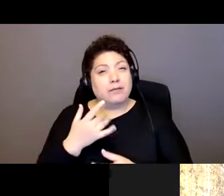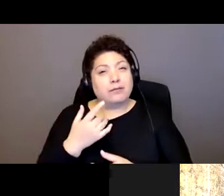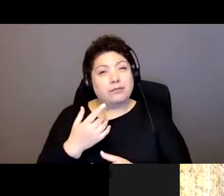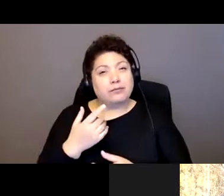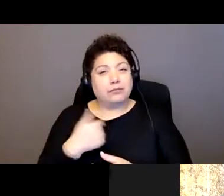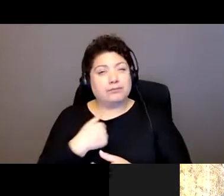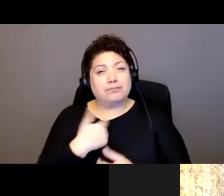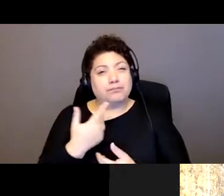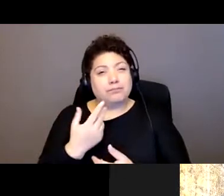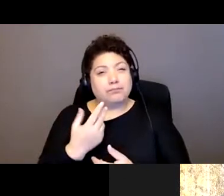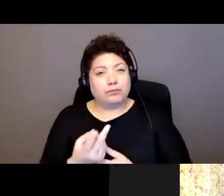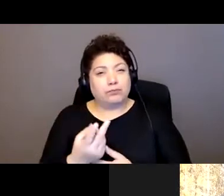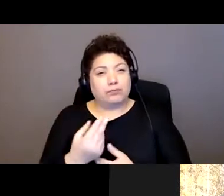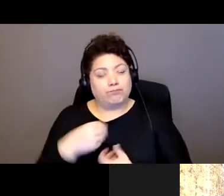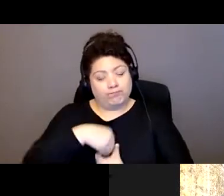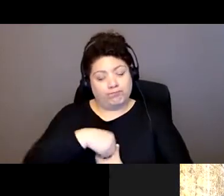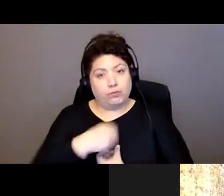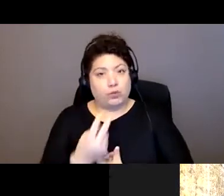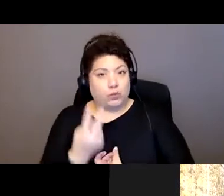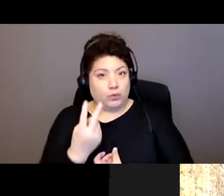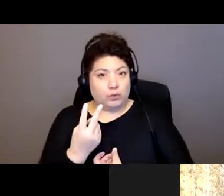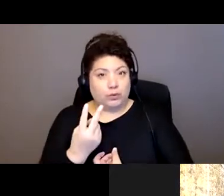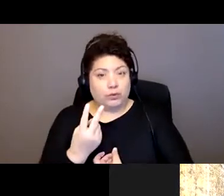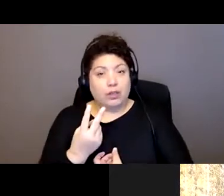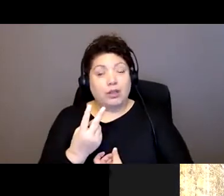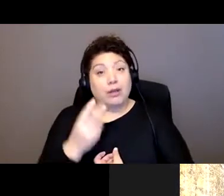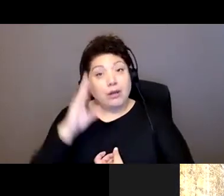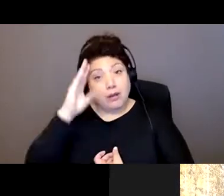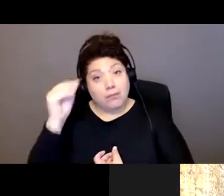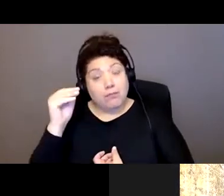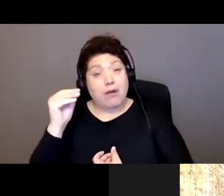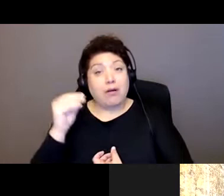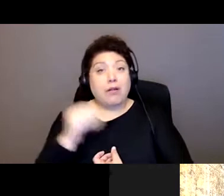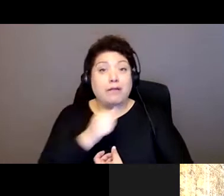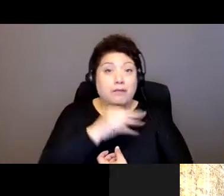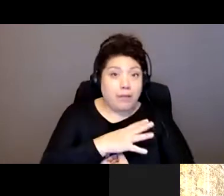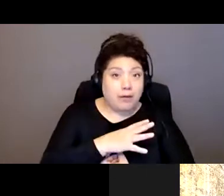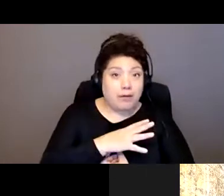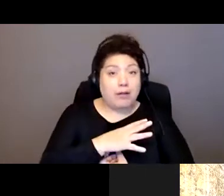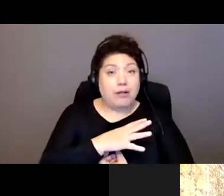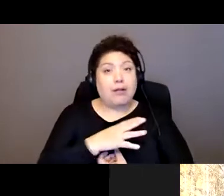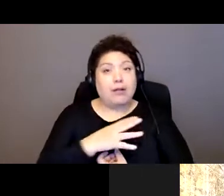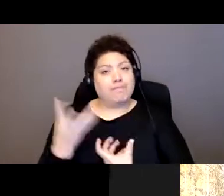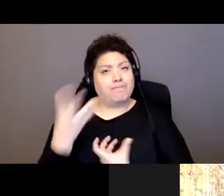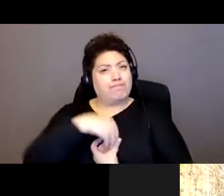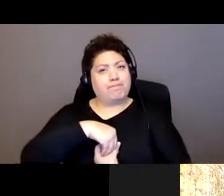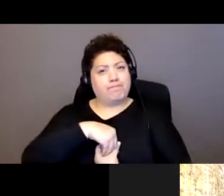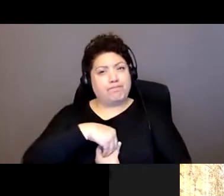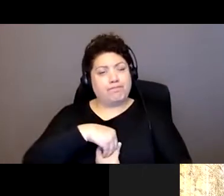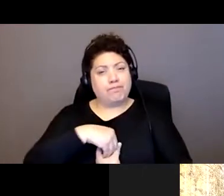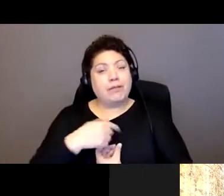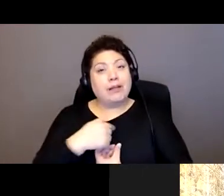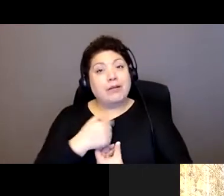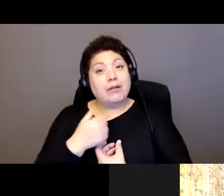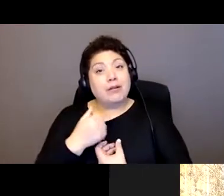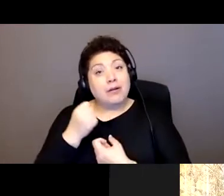me. I always felt like there was a male side and a female side, and I could never practice the